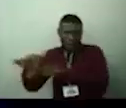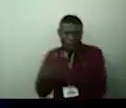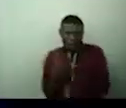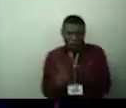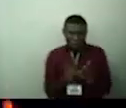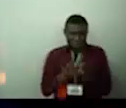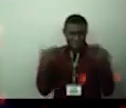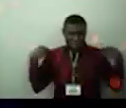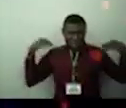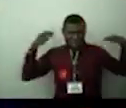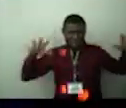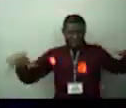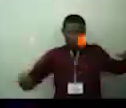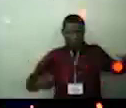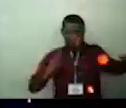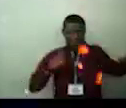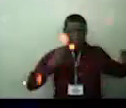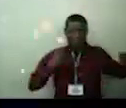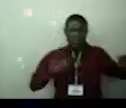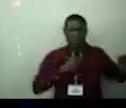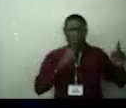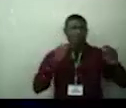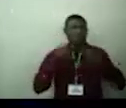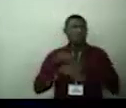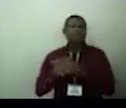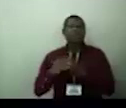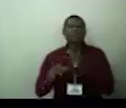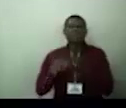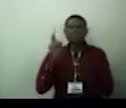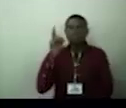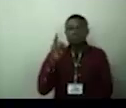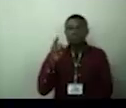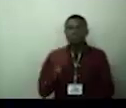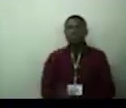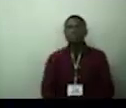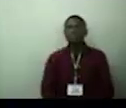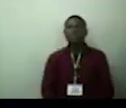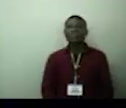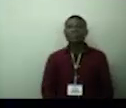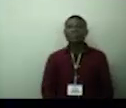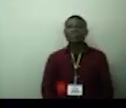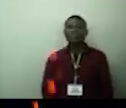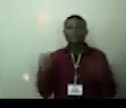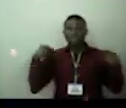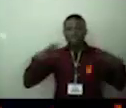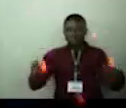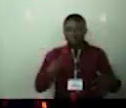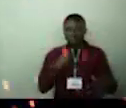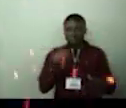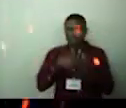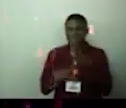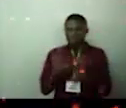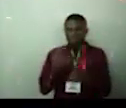the angel carried me away in the spirit. The angel carried me away in the spirit into the